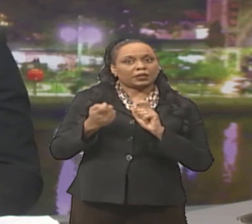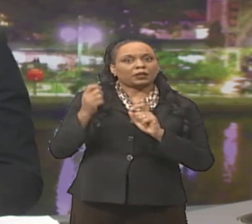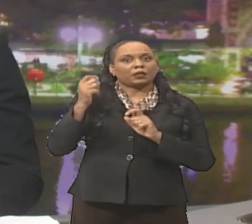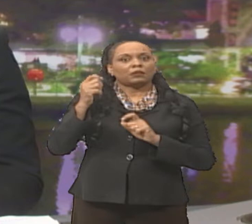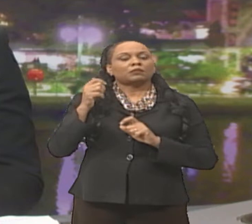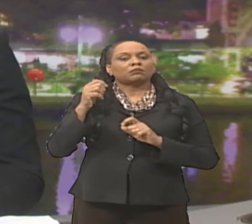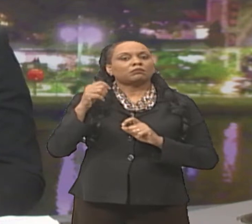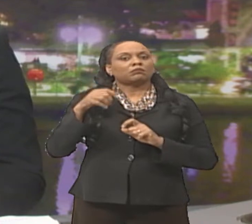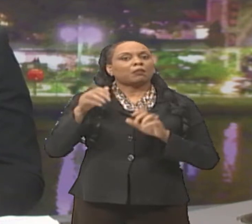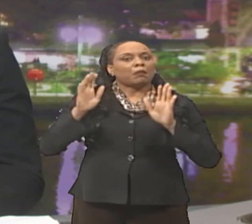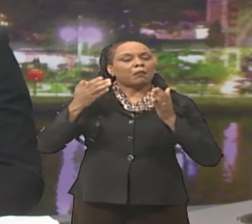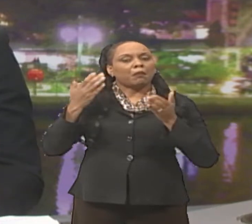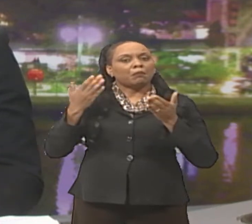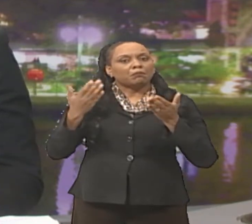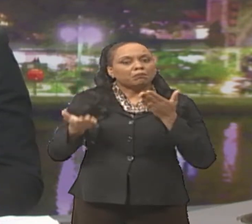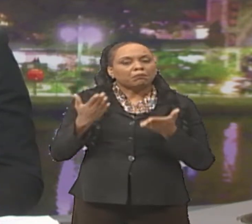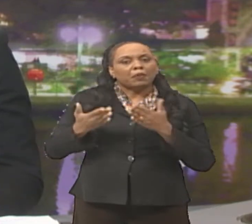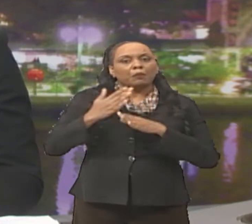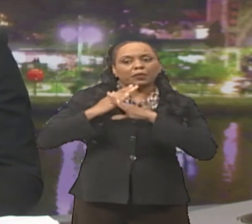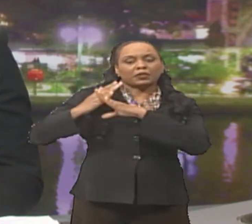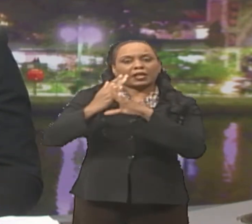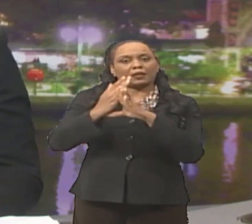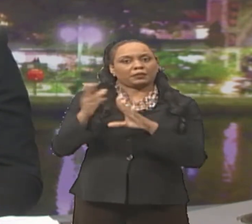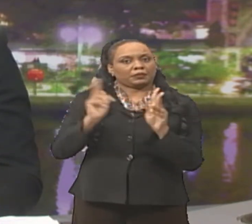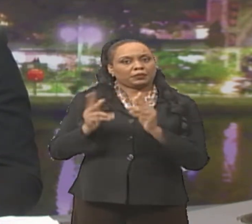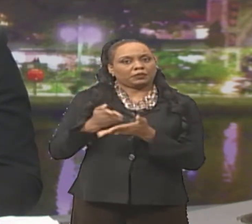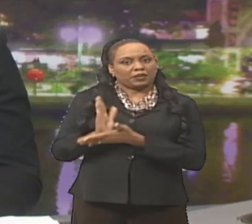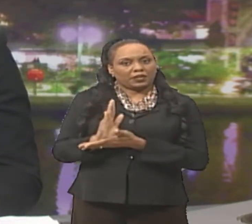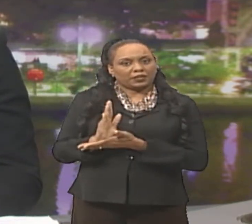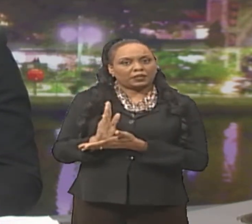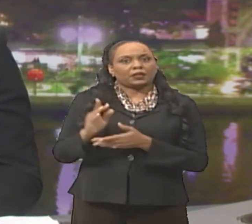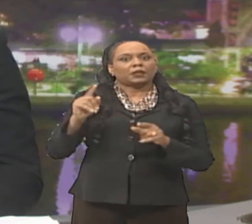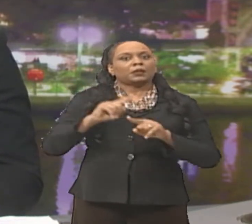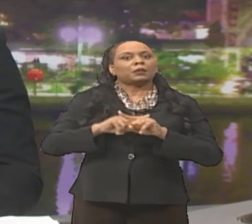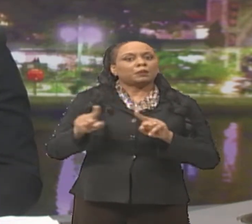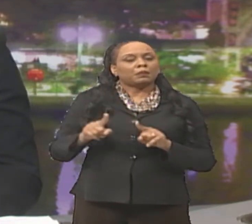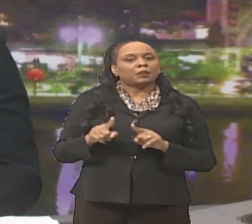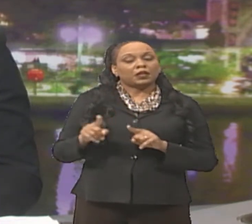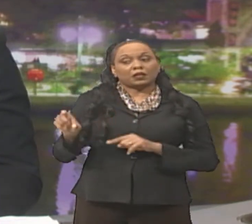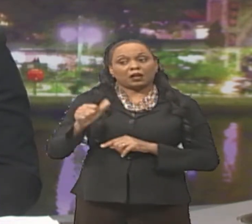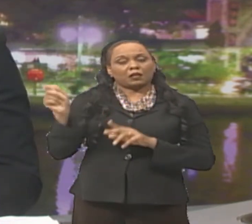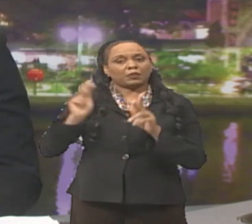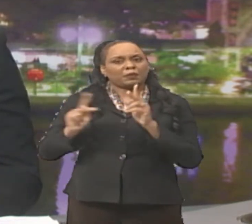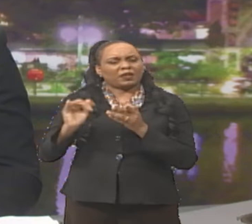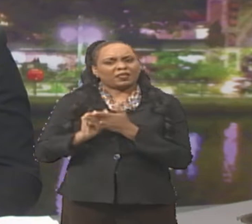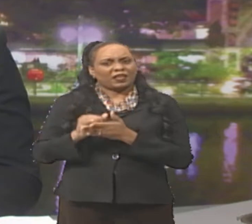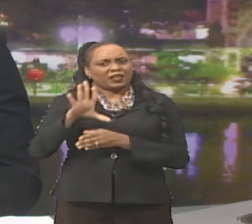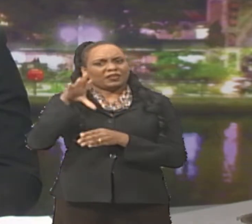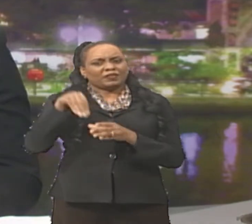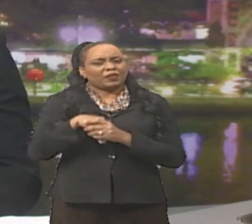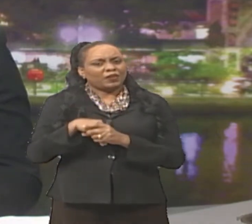those convicted. However, he thinks the rights of the people affected by their actions should not be overlooked.